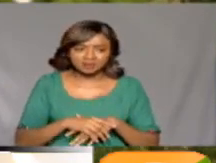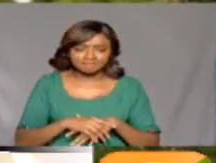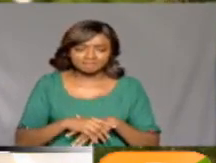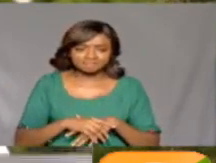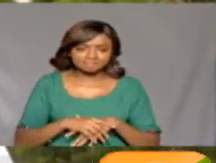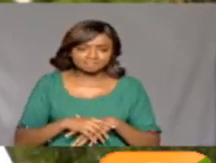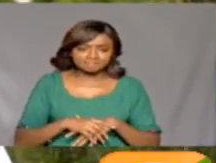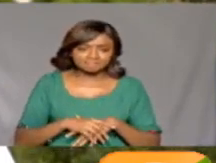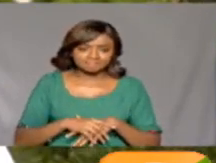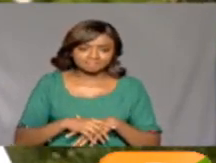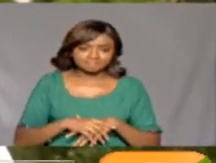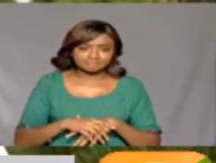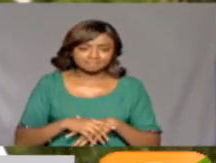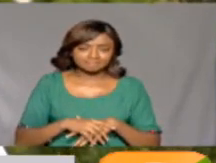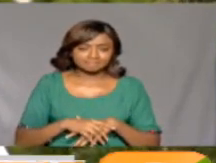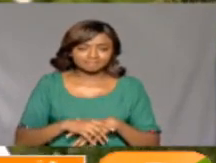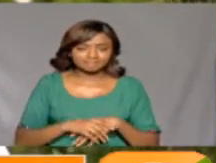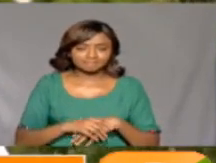The KANU